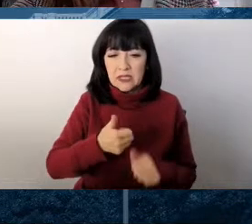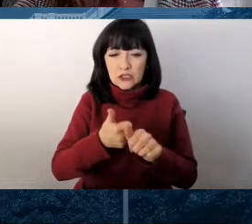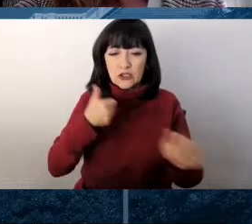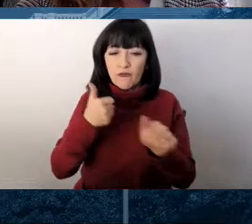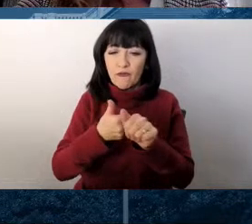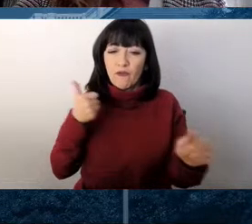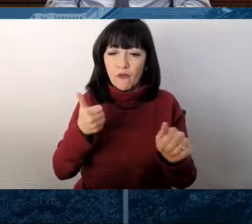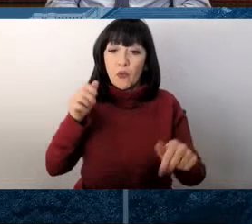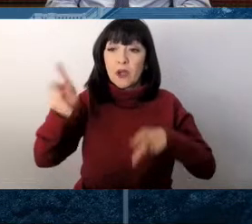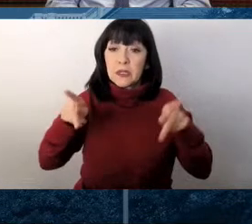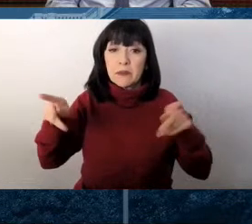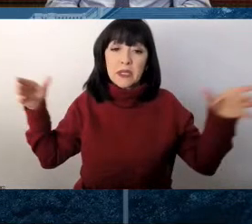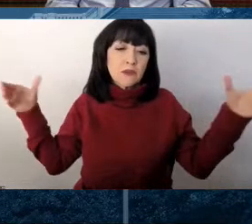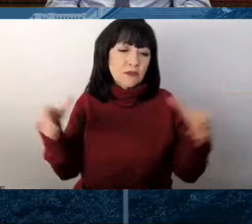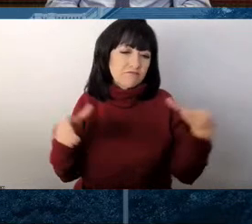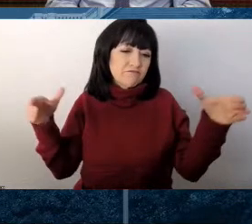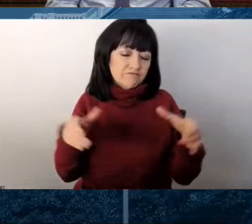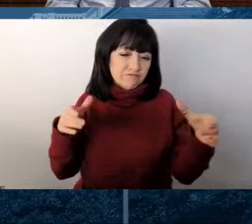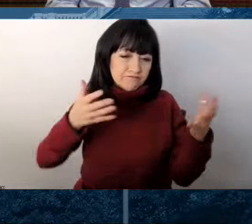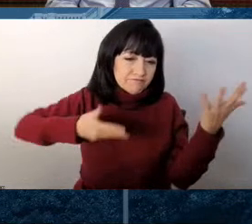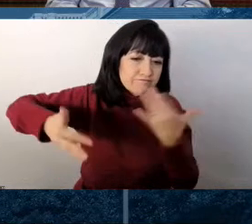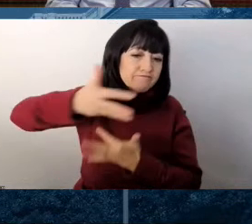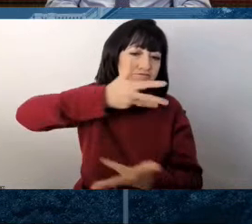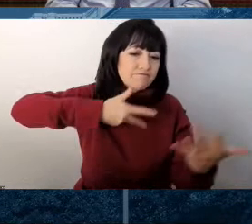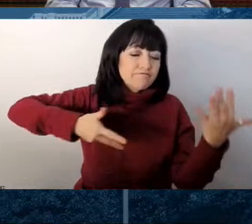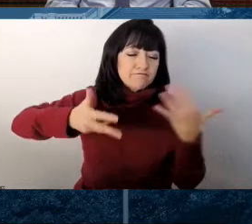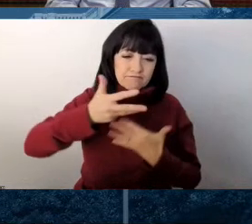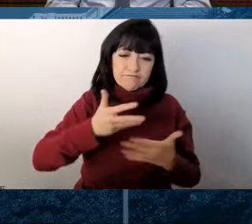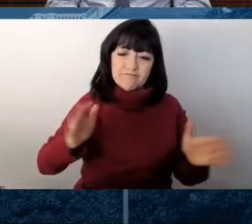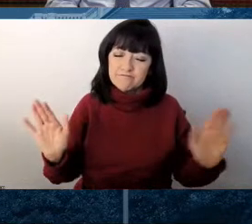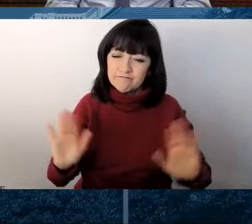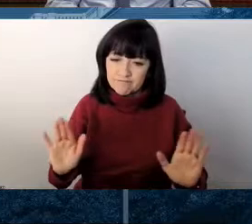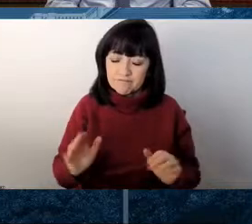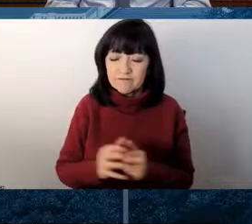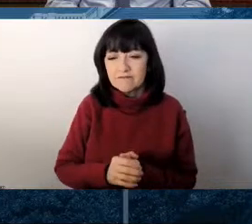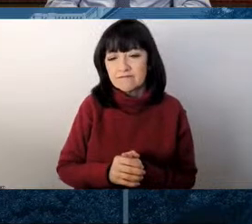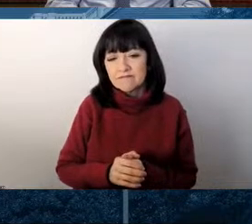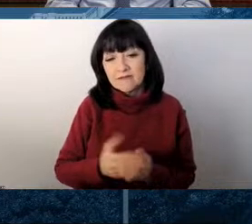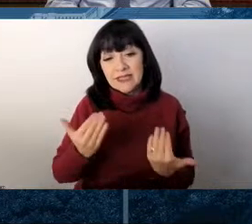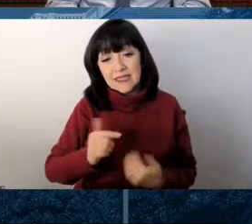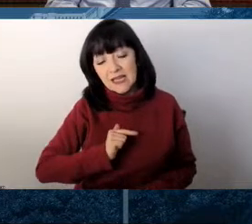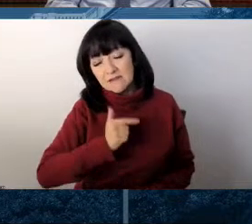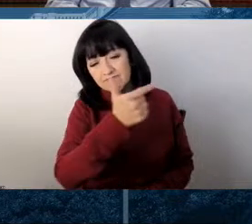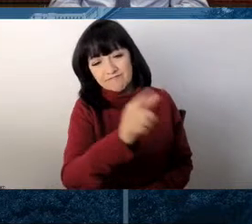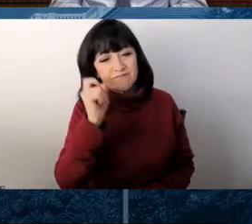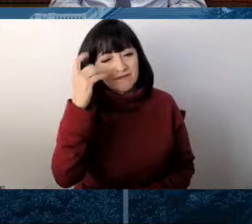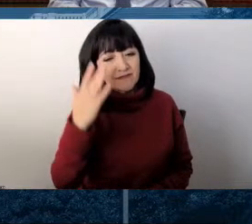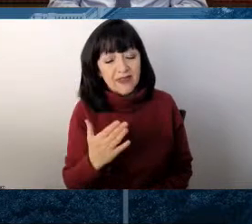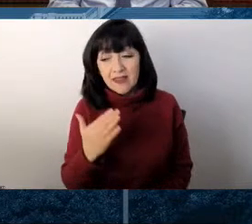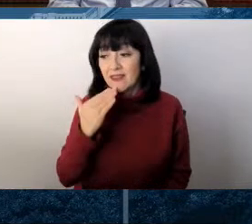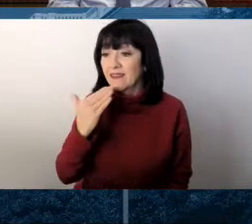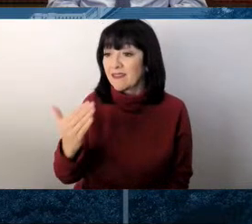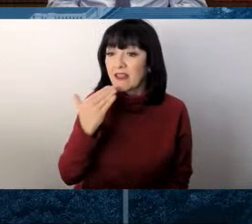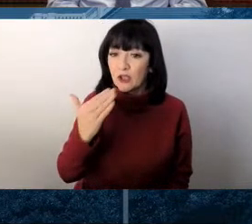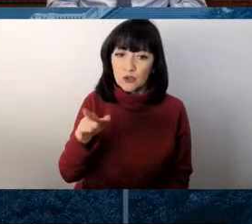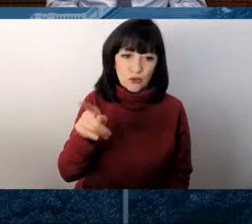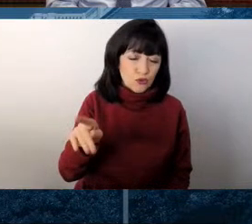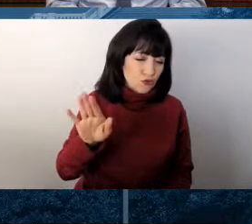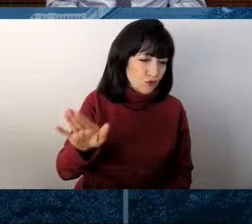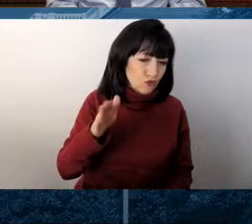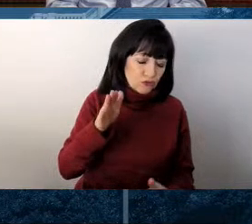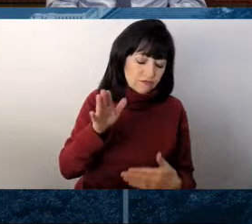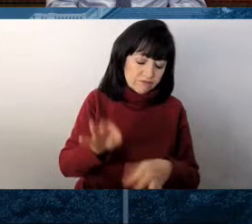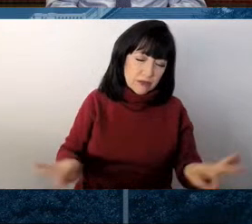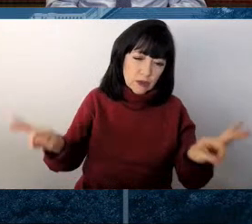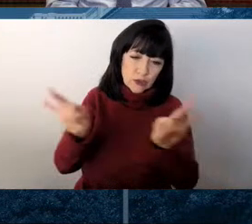Thank you. Thank you very much, Dr. Rattay. Thank you for the great work of your team. Thanks for that really important information about